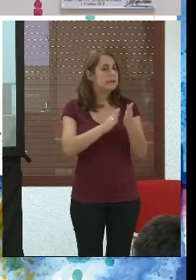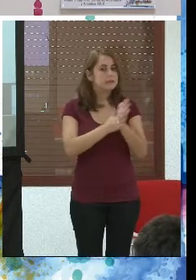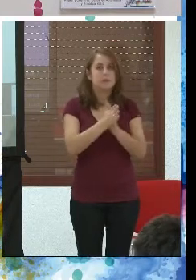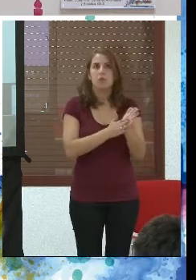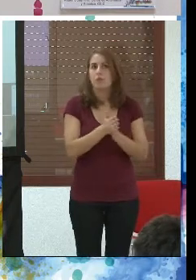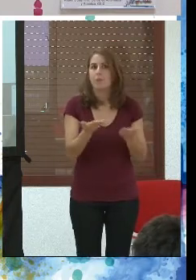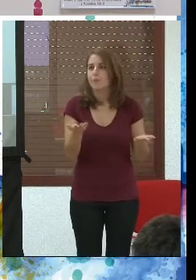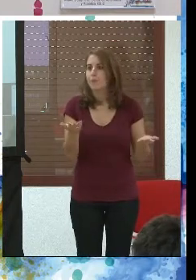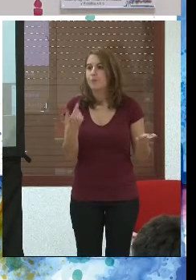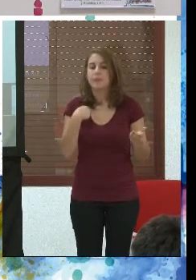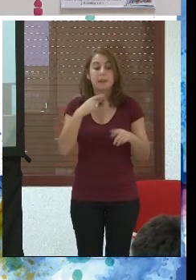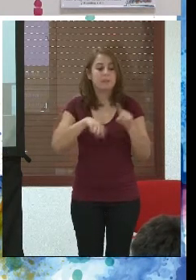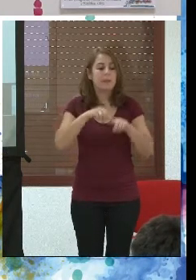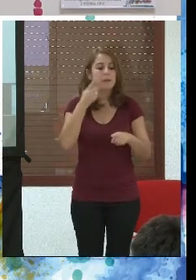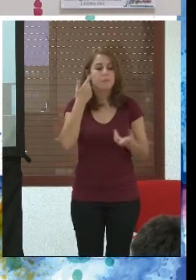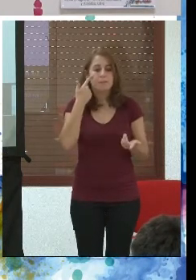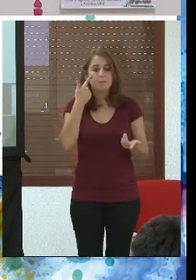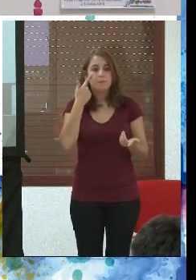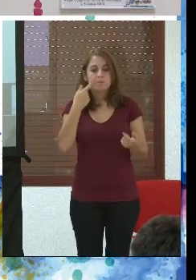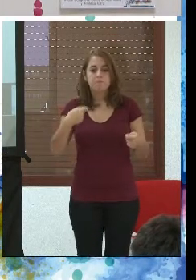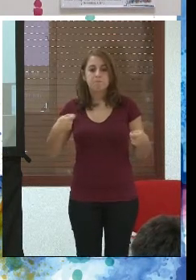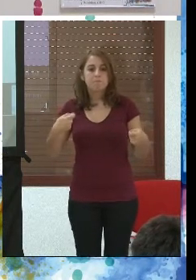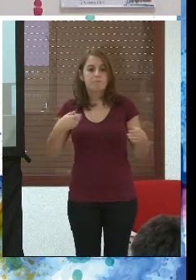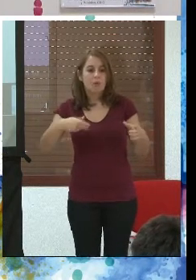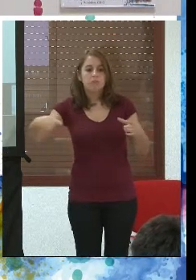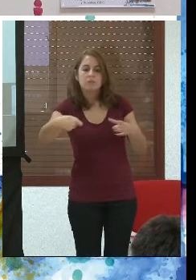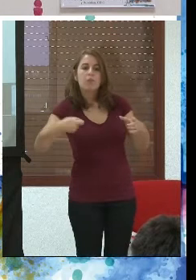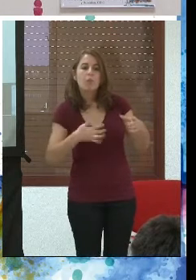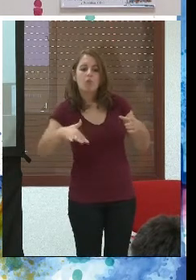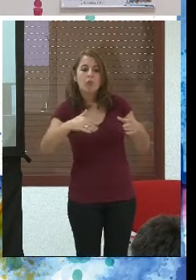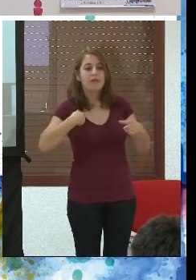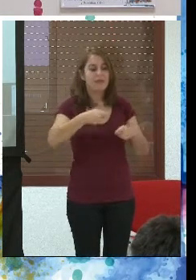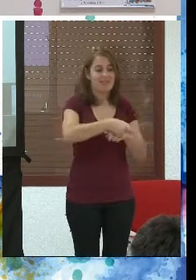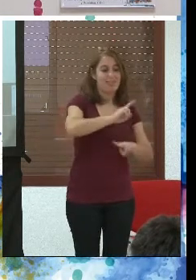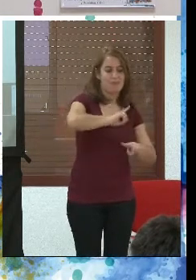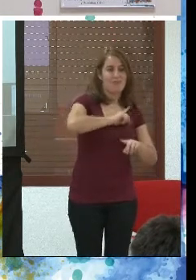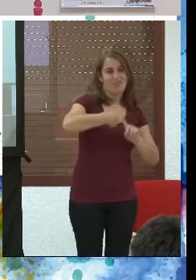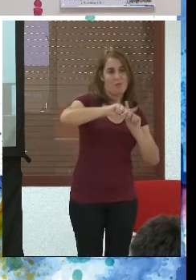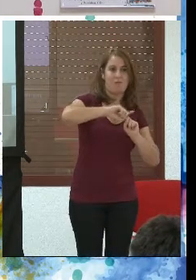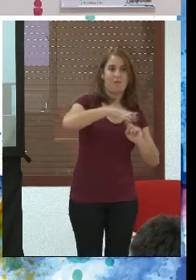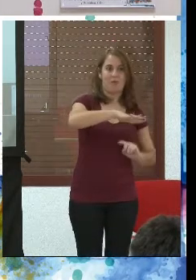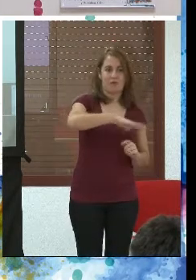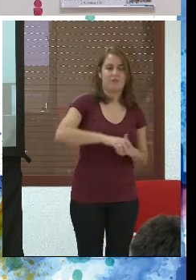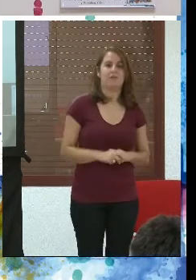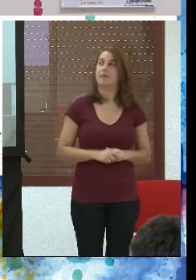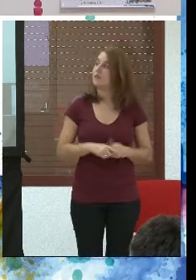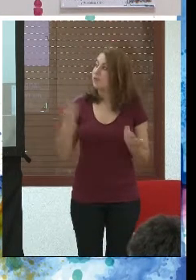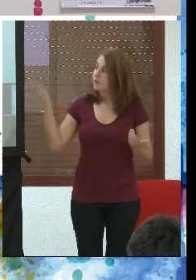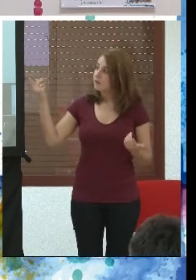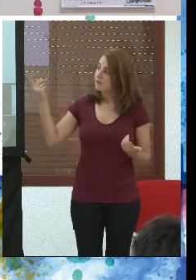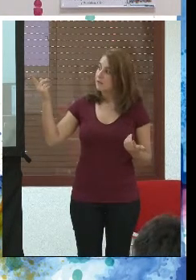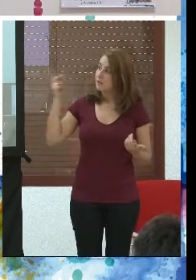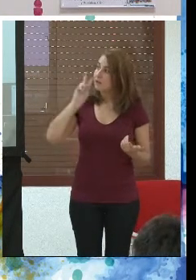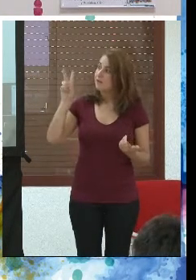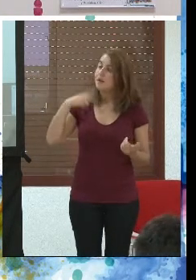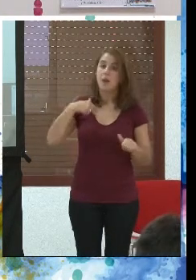configurations in the signal, where we inject the current and where we recover the current. So in this way, as we show